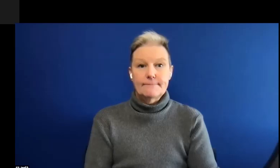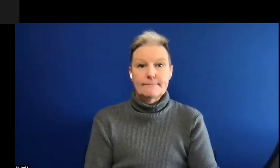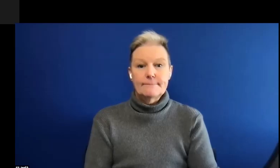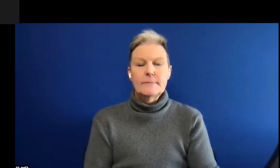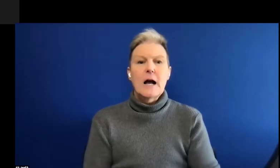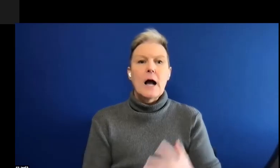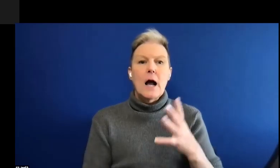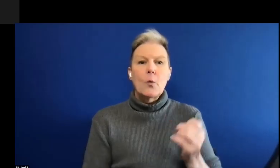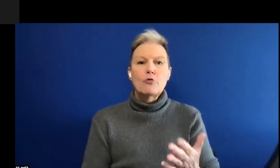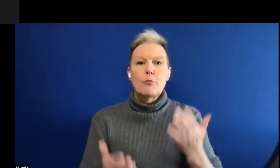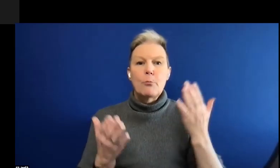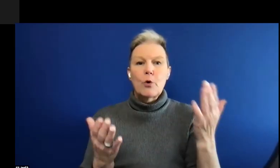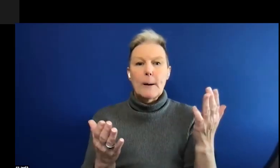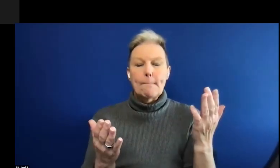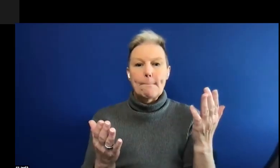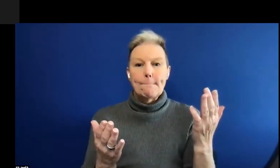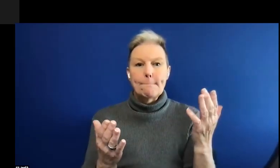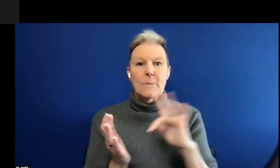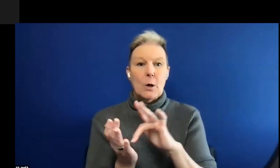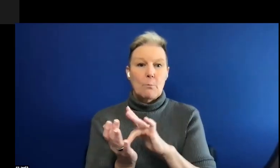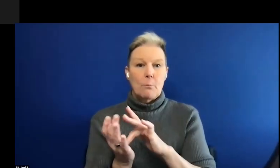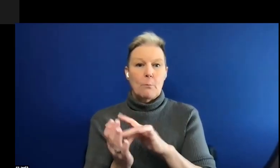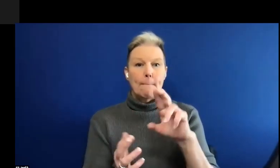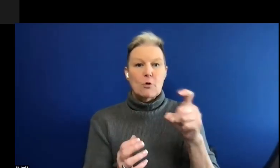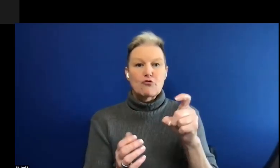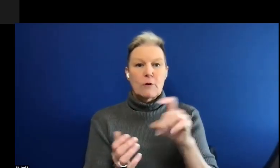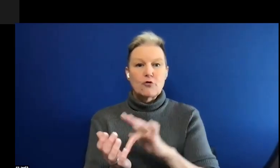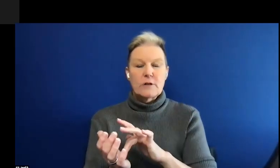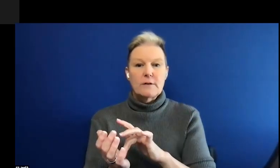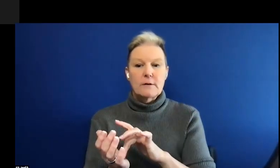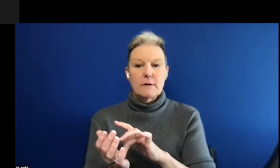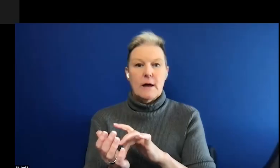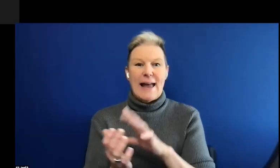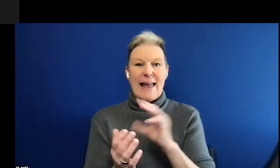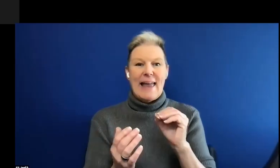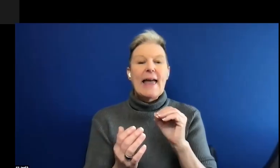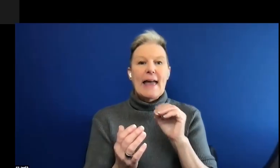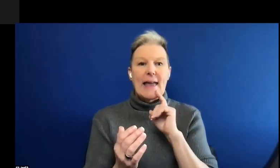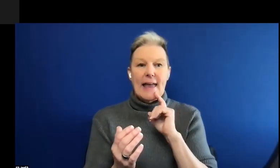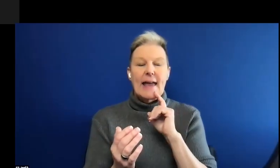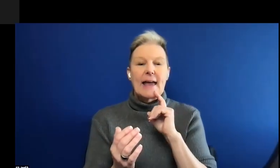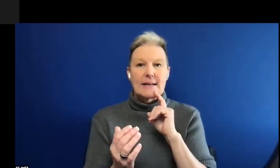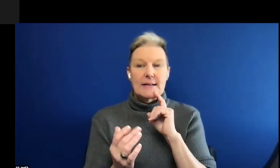What I wanted to bring up was prescriptions and provision for